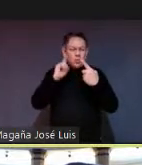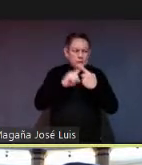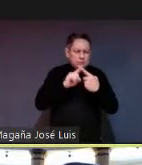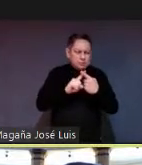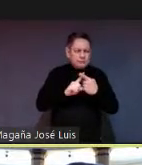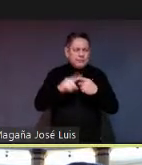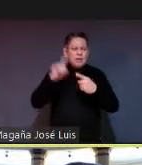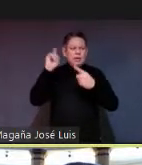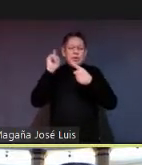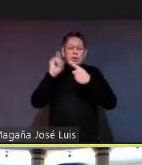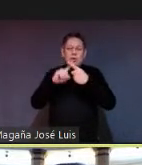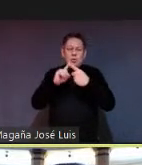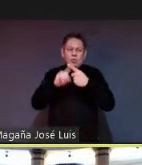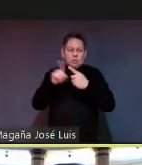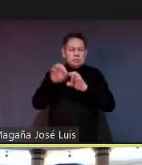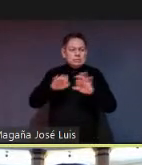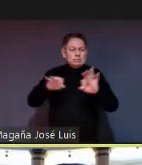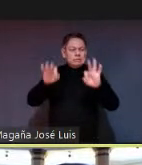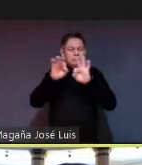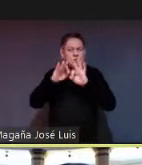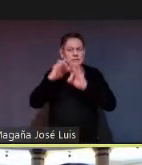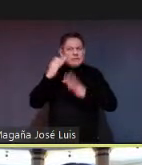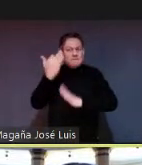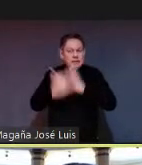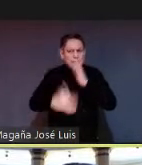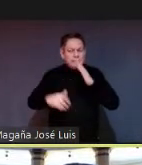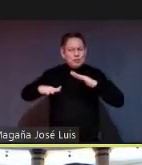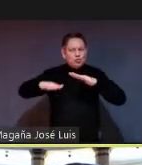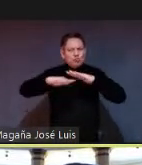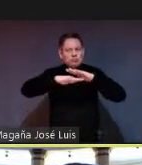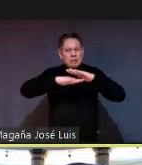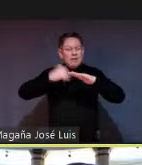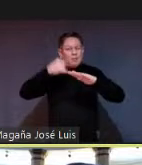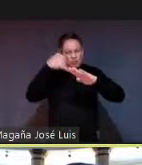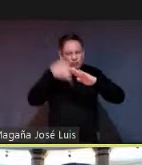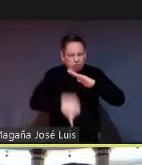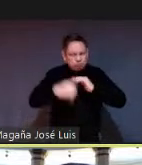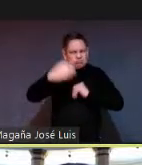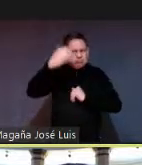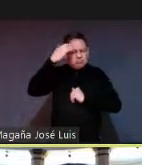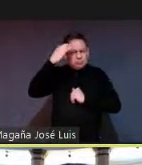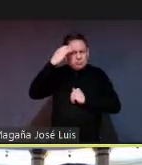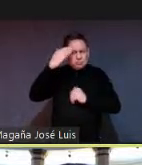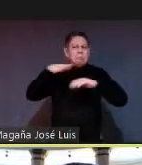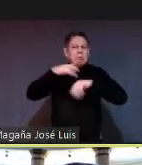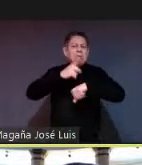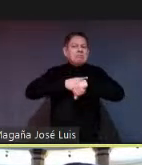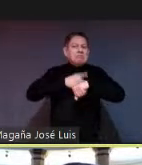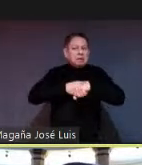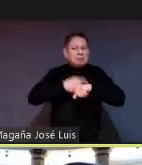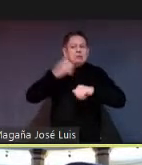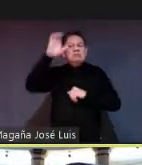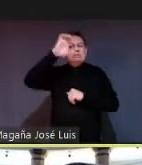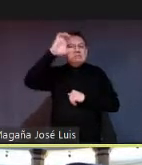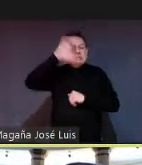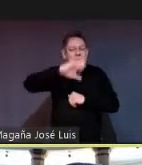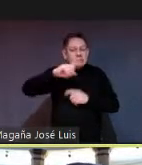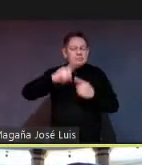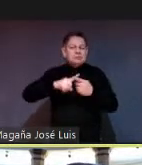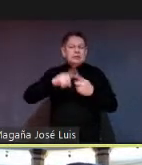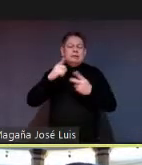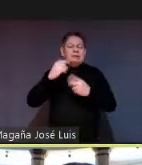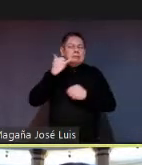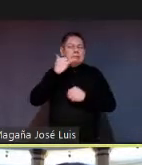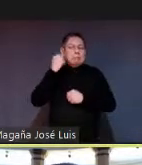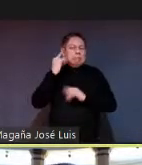that the graduate needed to respond to the epidemiological profile of Peru. We had knowledge gap. We had to have student-based